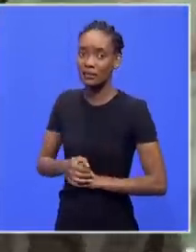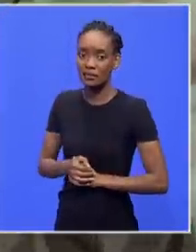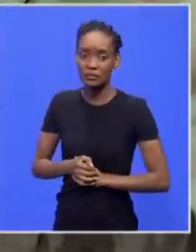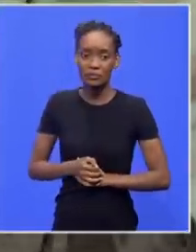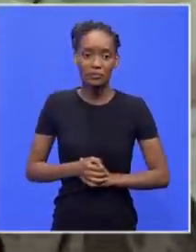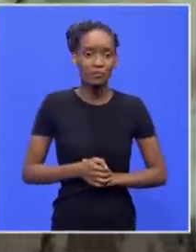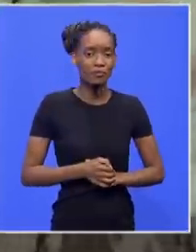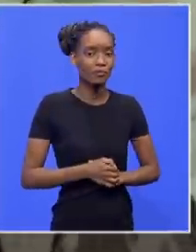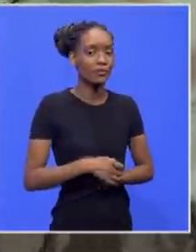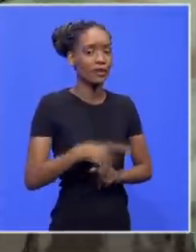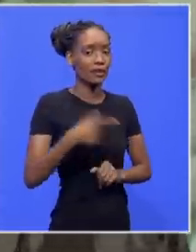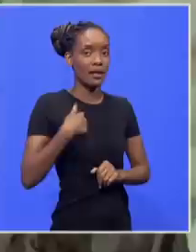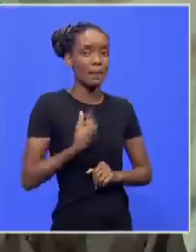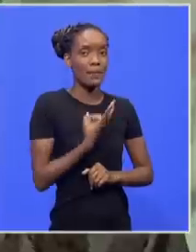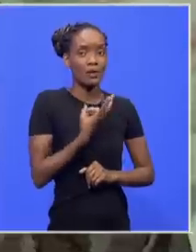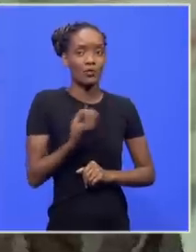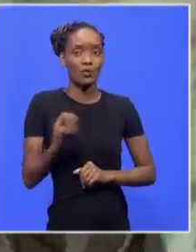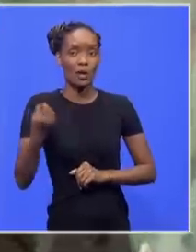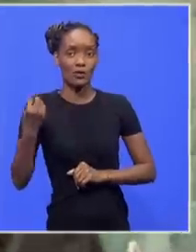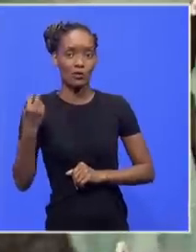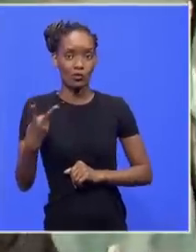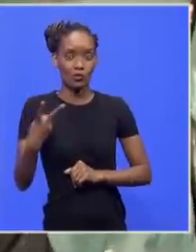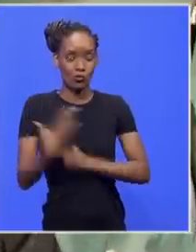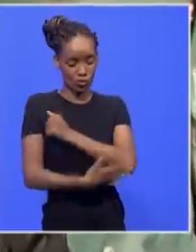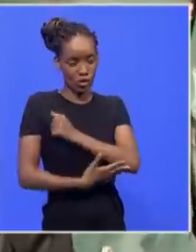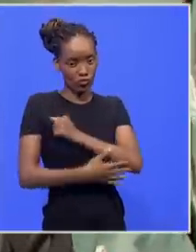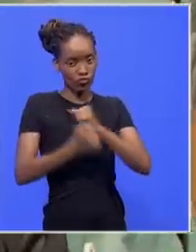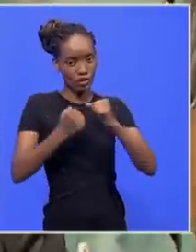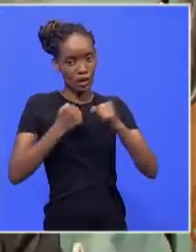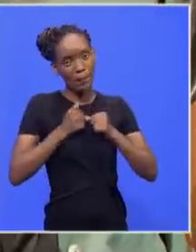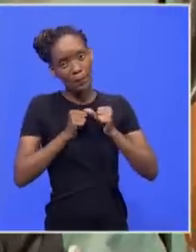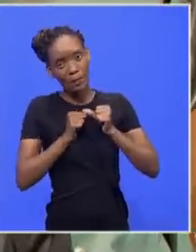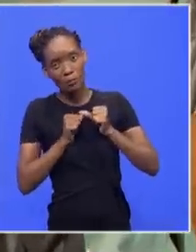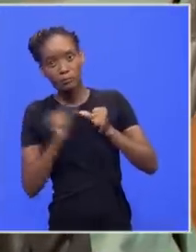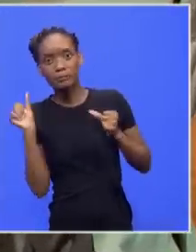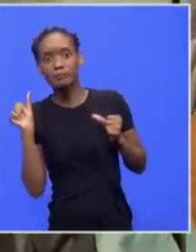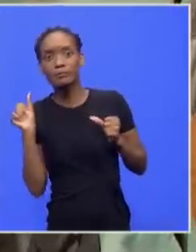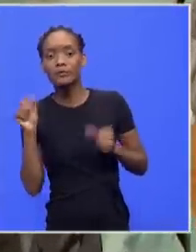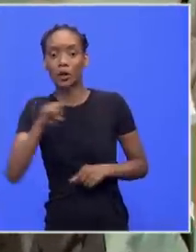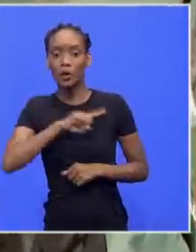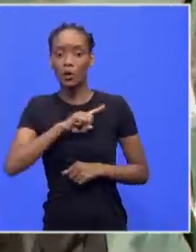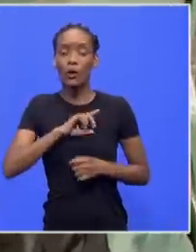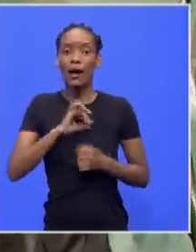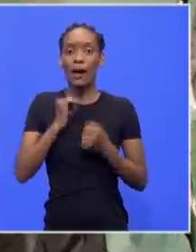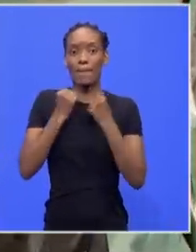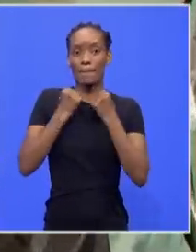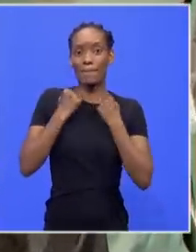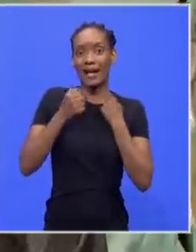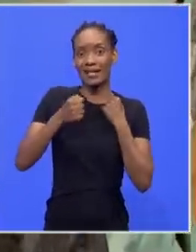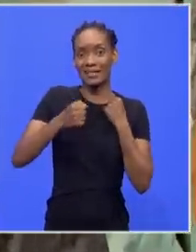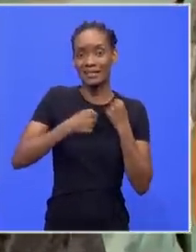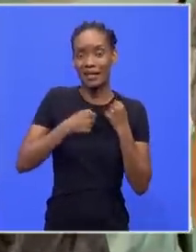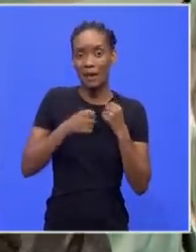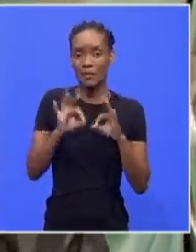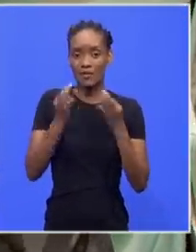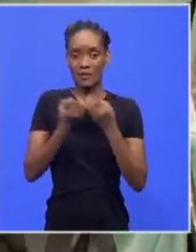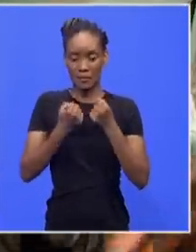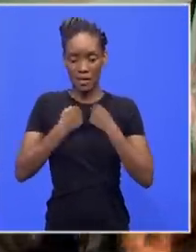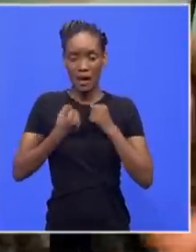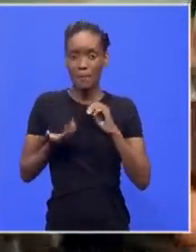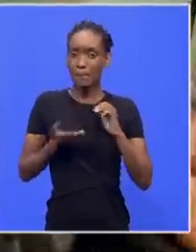country 2002. Yes, because my parents and my family was been dying to